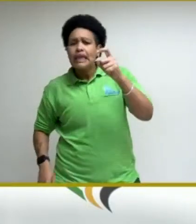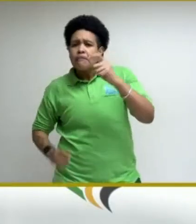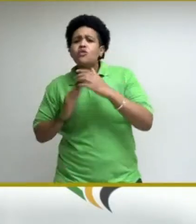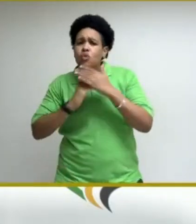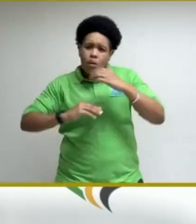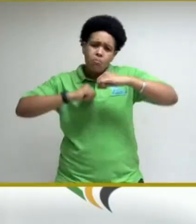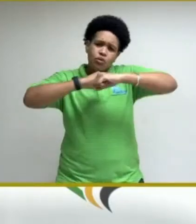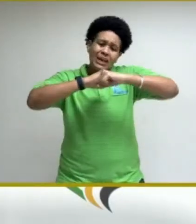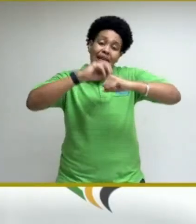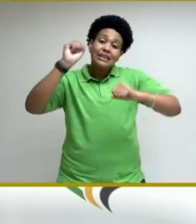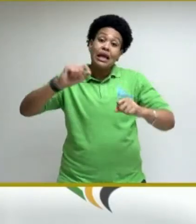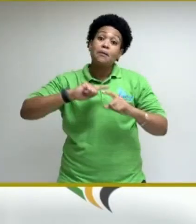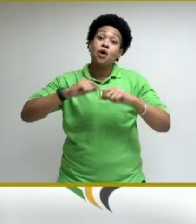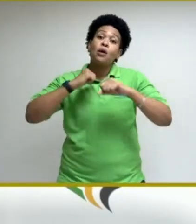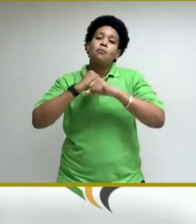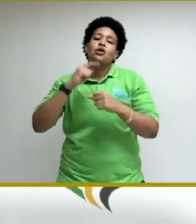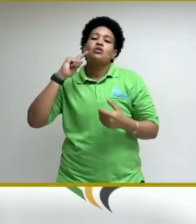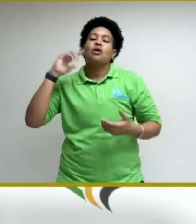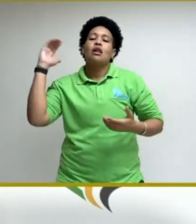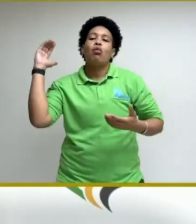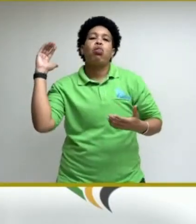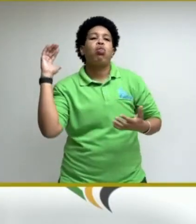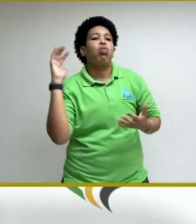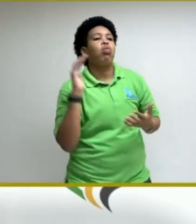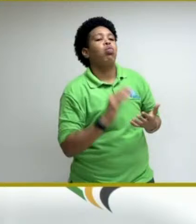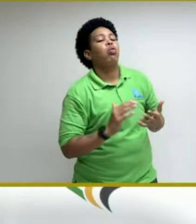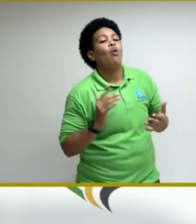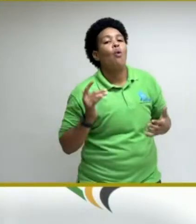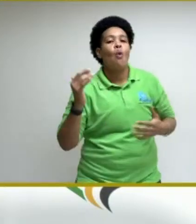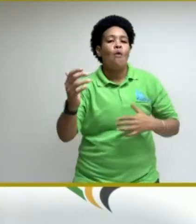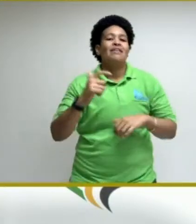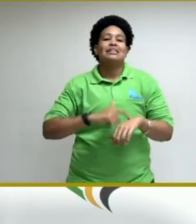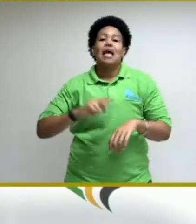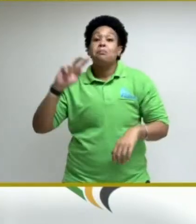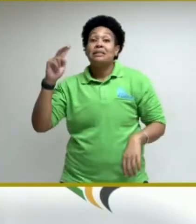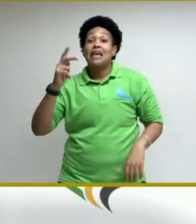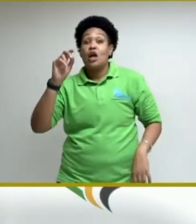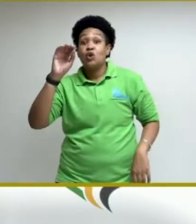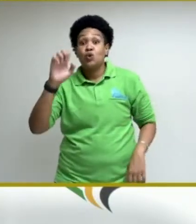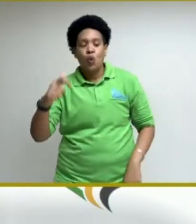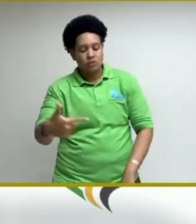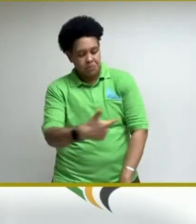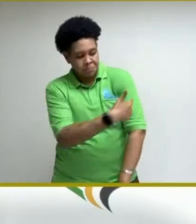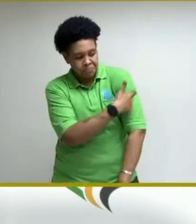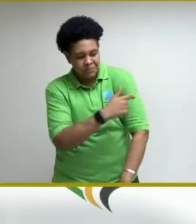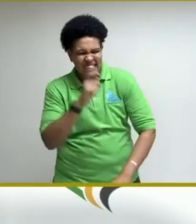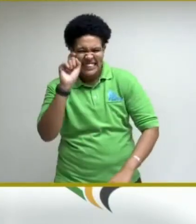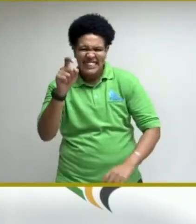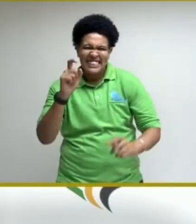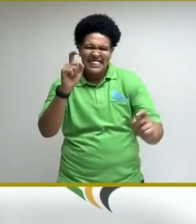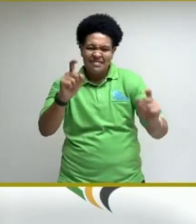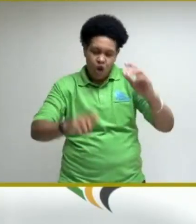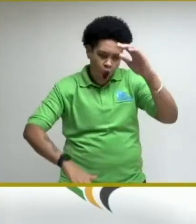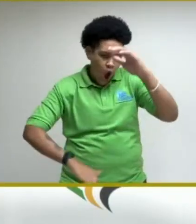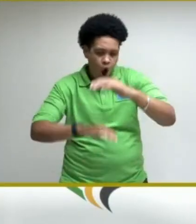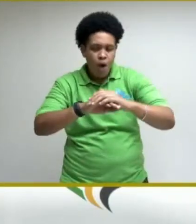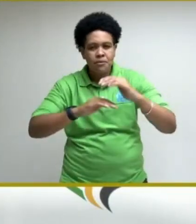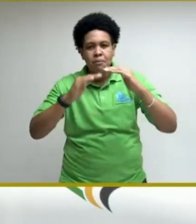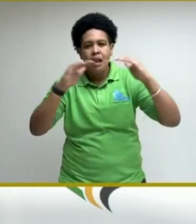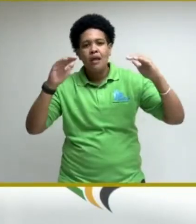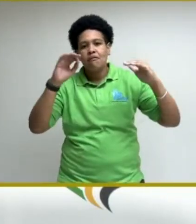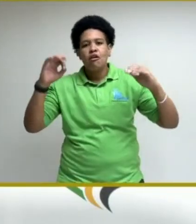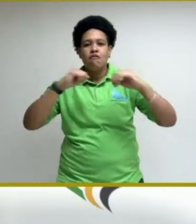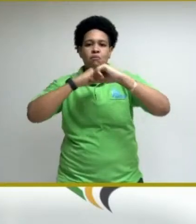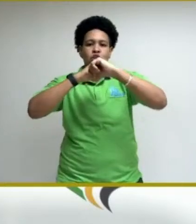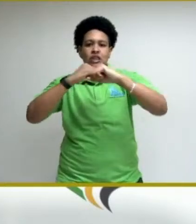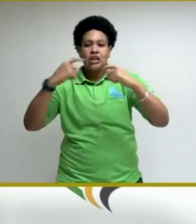protection diminishes over time, and the second dose is what you need to give you the optimal level of protection.